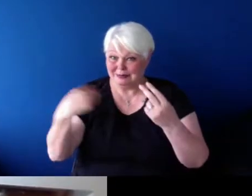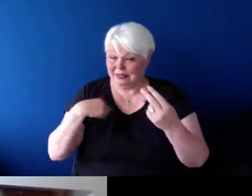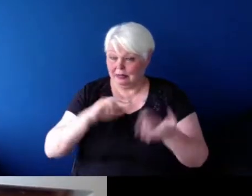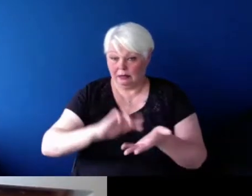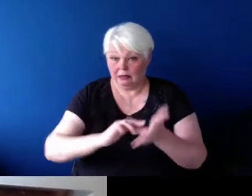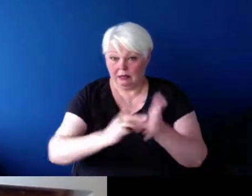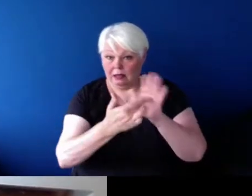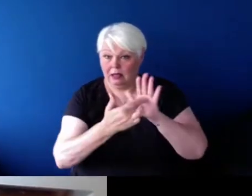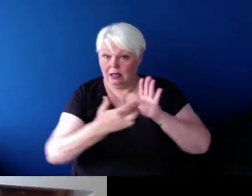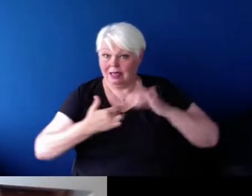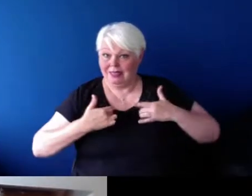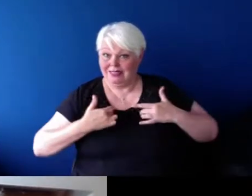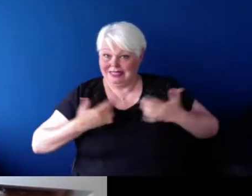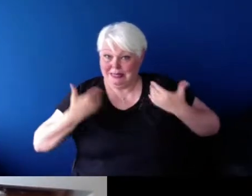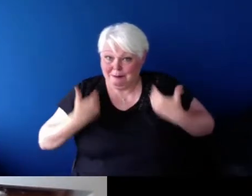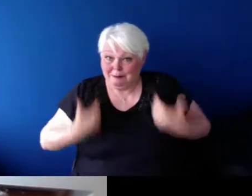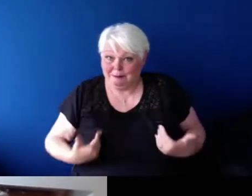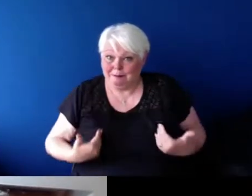me?